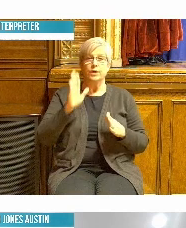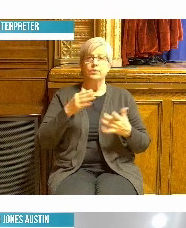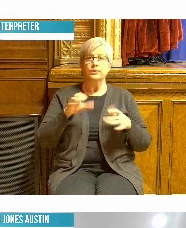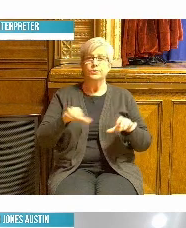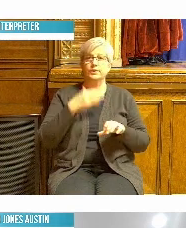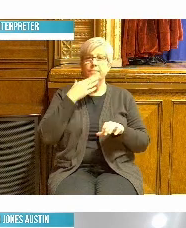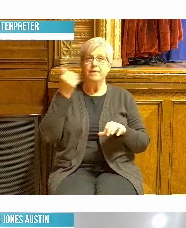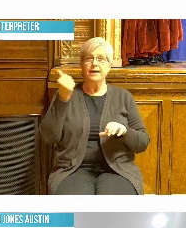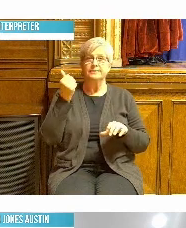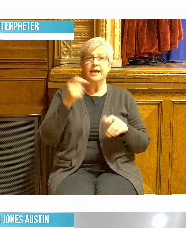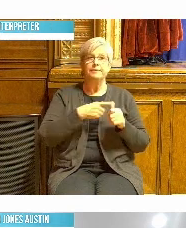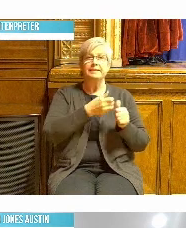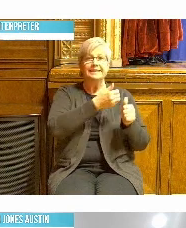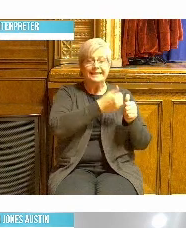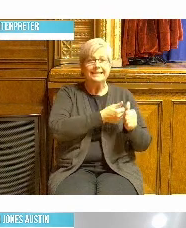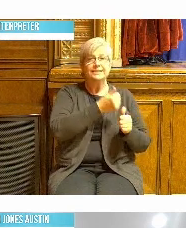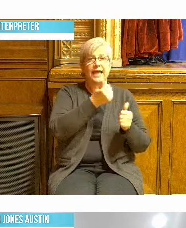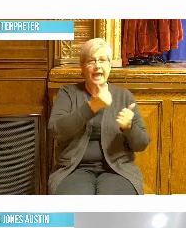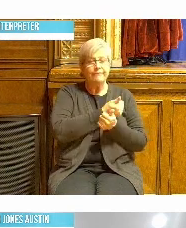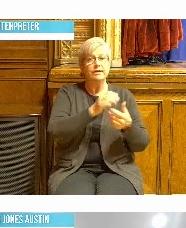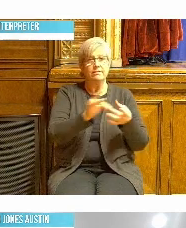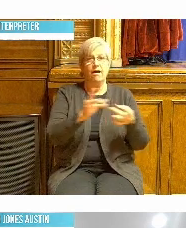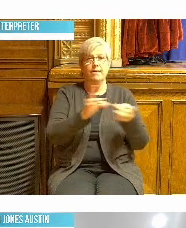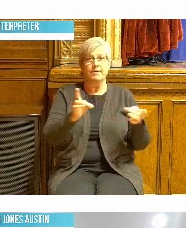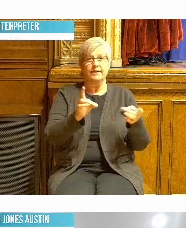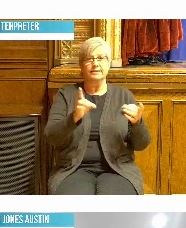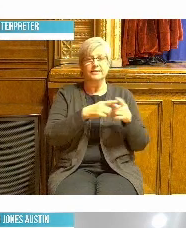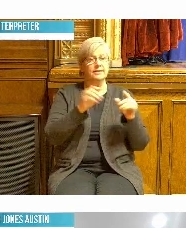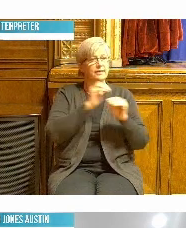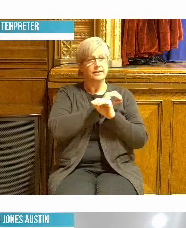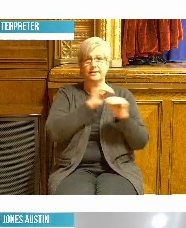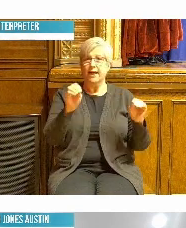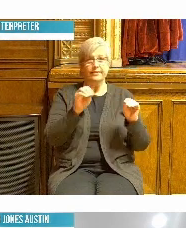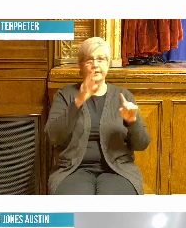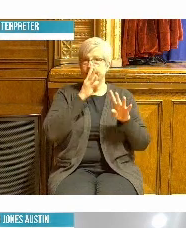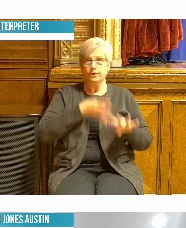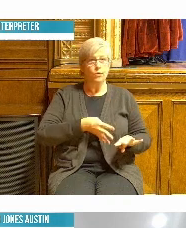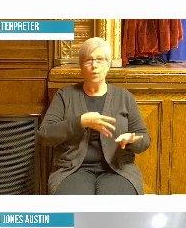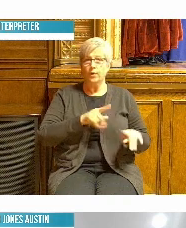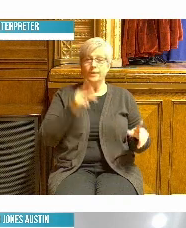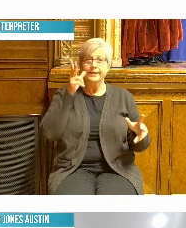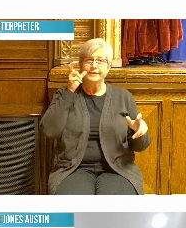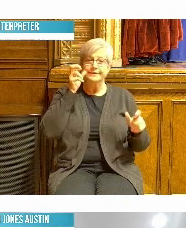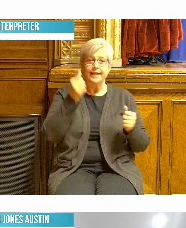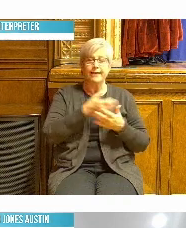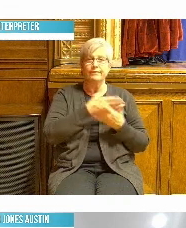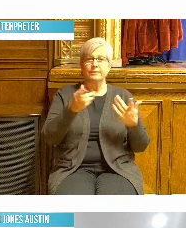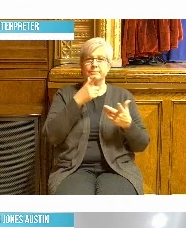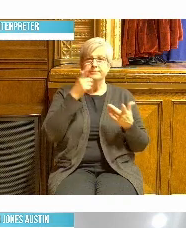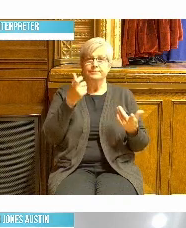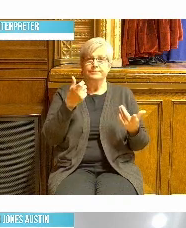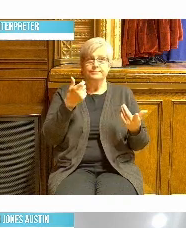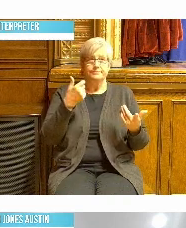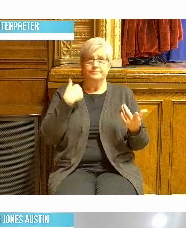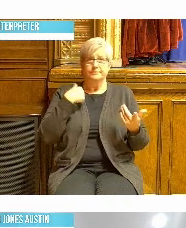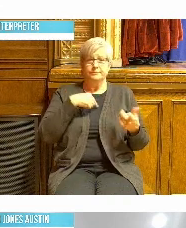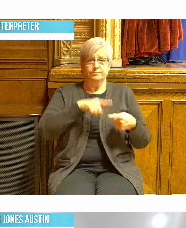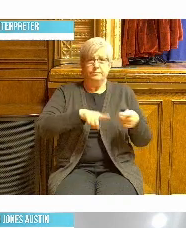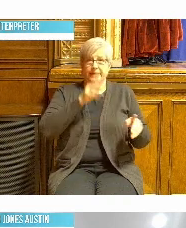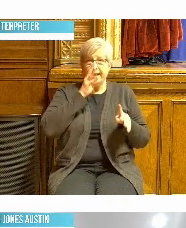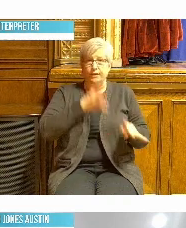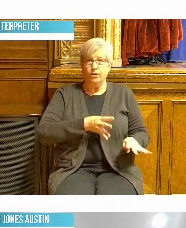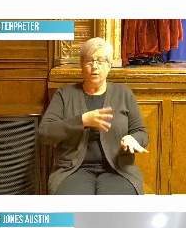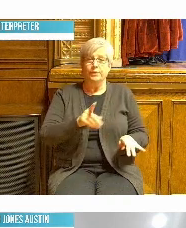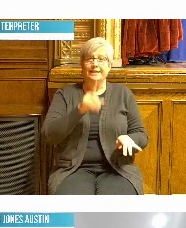present, each and every comment. Nothing will be ignored because we don't have the luxury